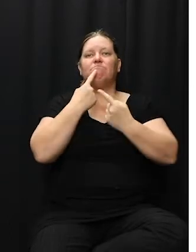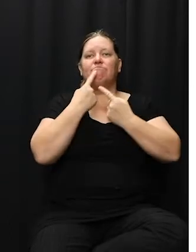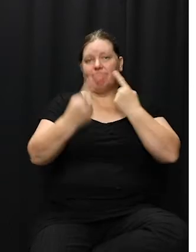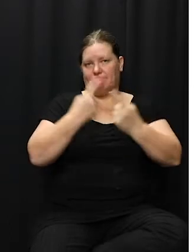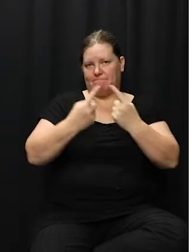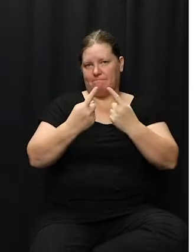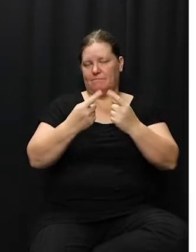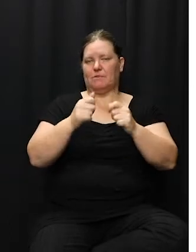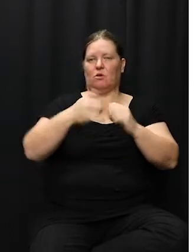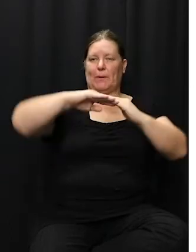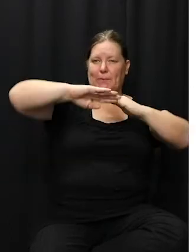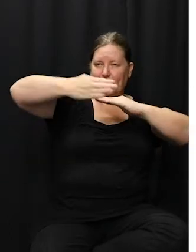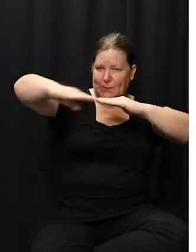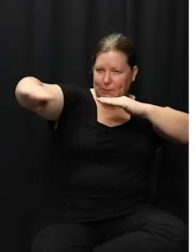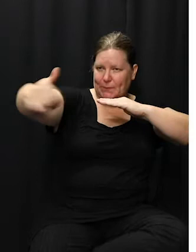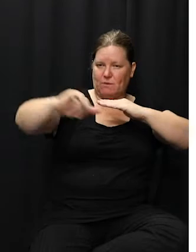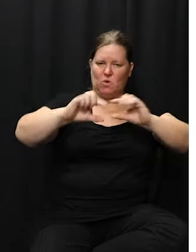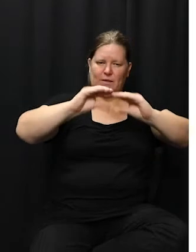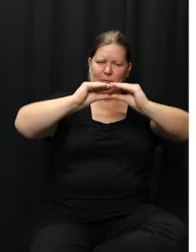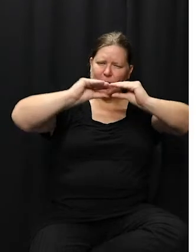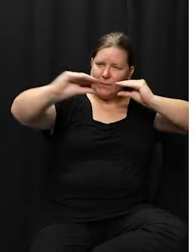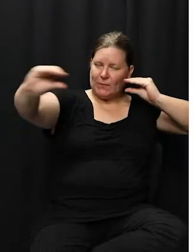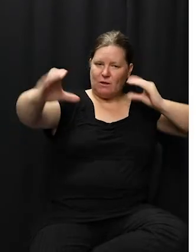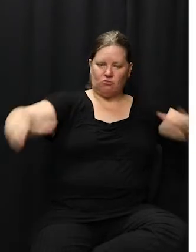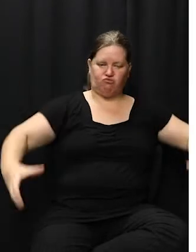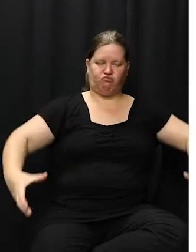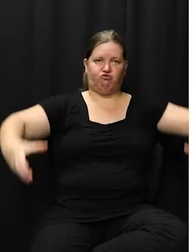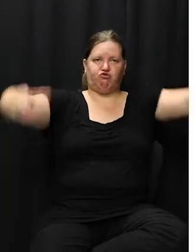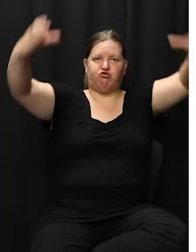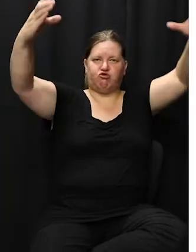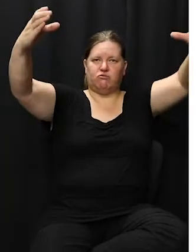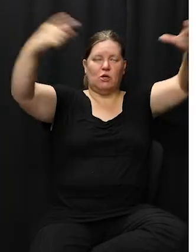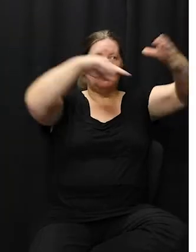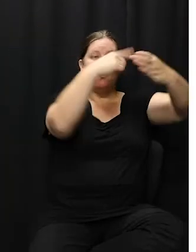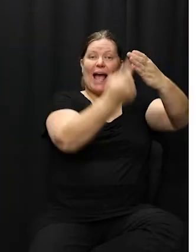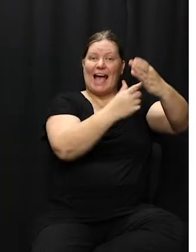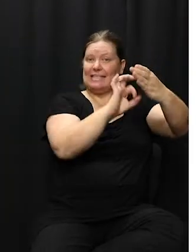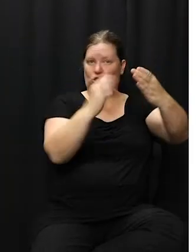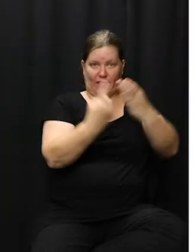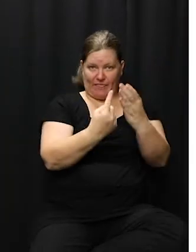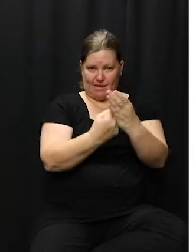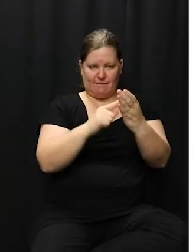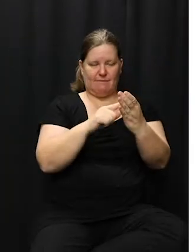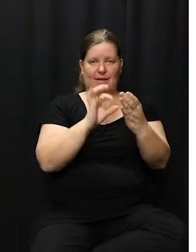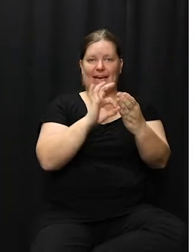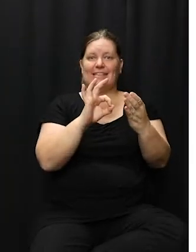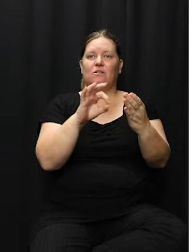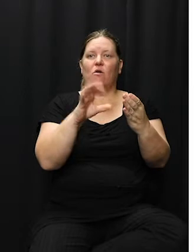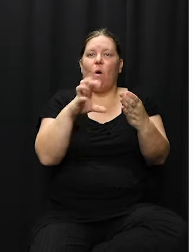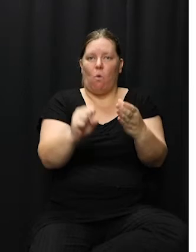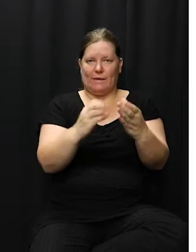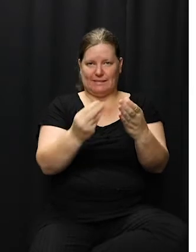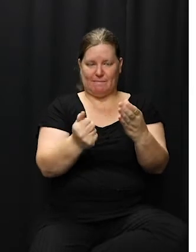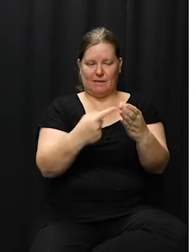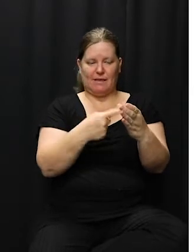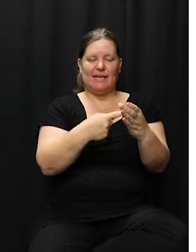SASs, and that's like adjectives, descriptives. talking about the surface or something. Your handshake isn't a thing, and it's not how a